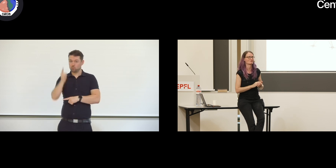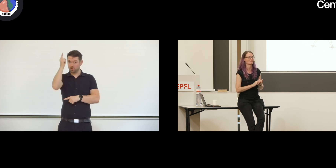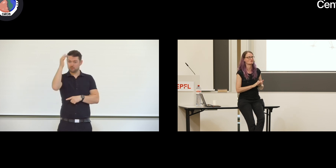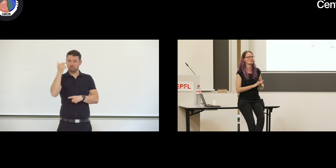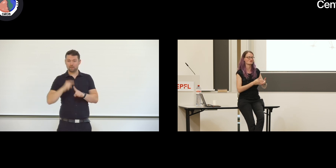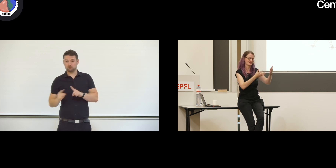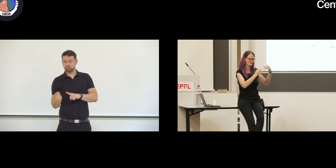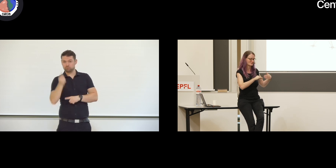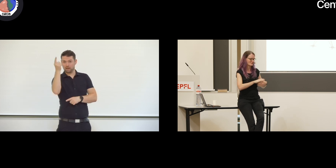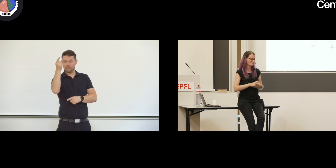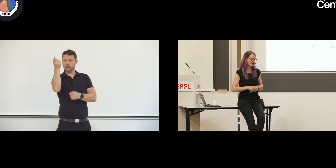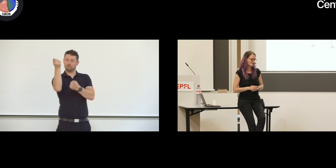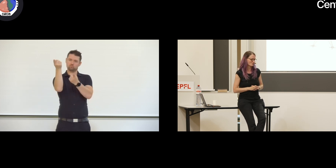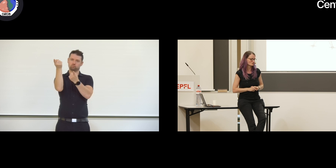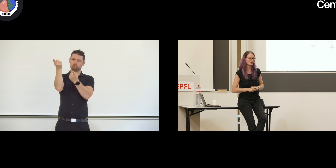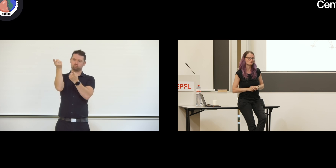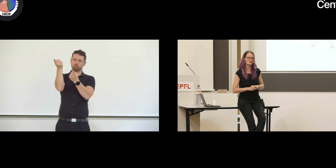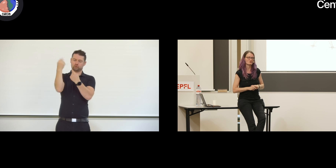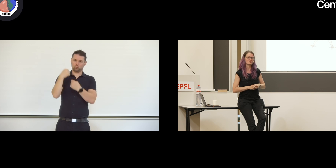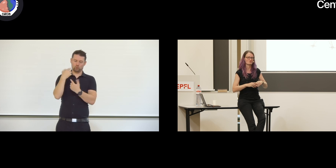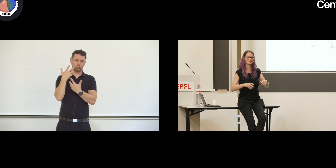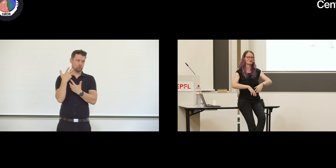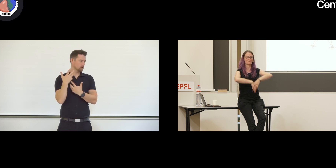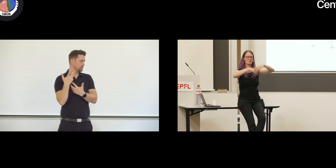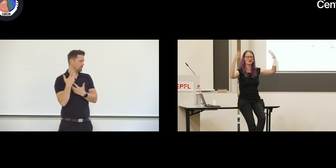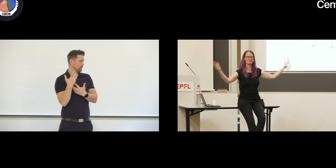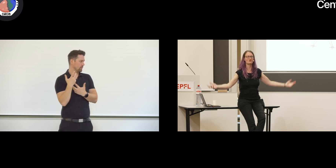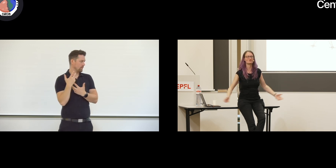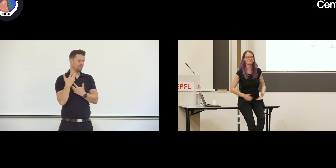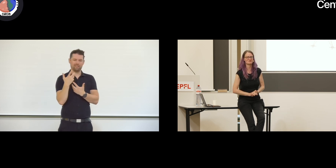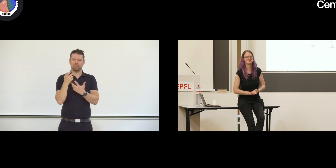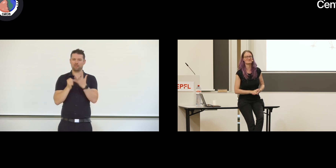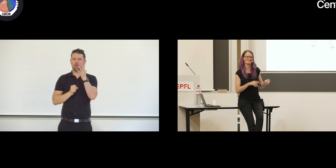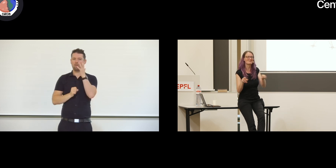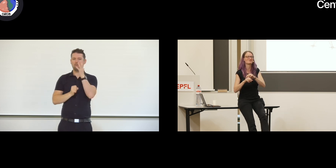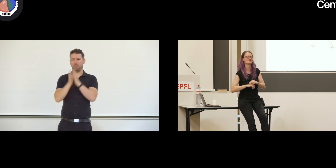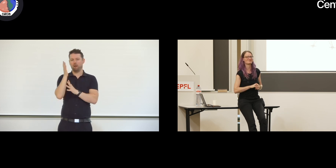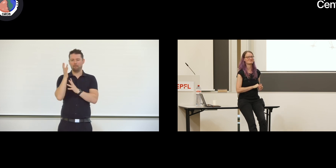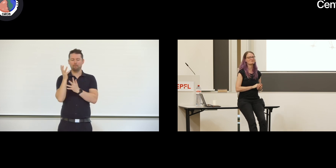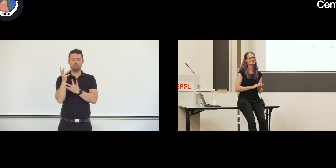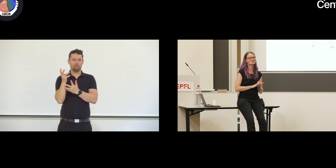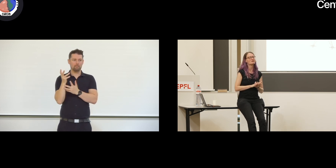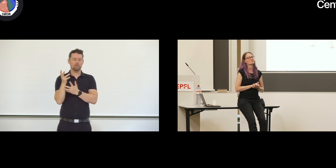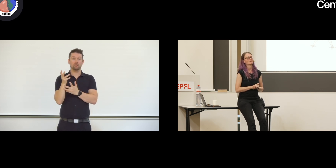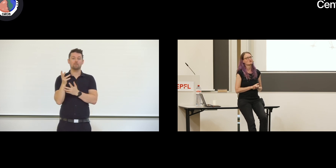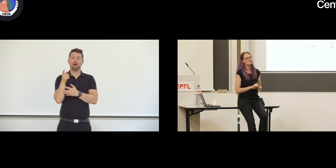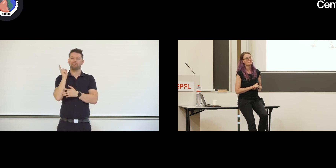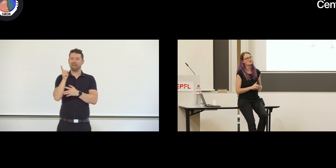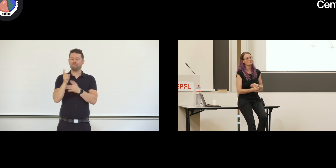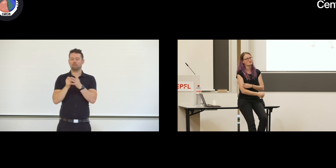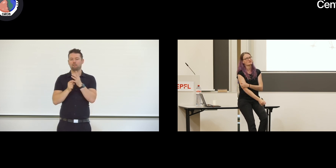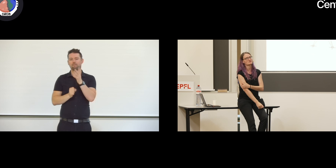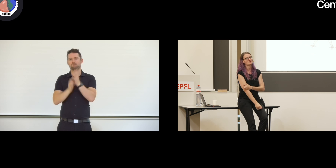well, not return, but they go into the Earth atmosphere and burn up with all the trash inside, and there you can do fire experiments. And one